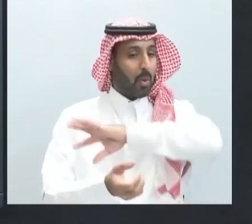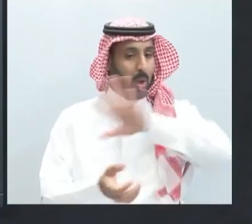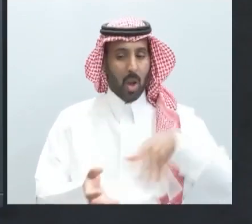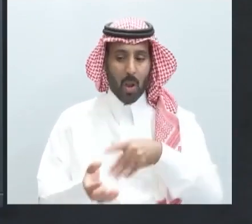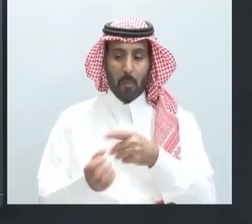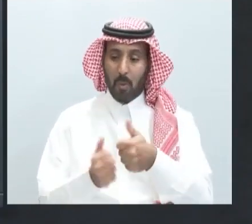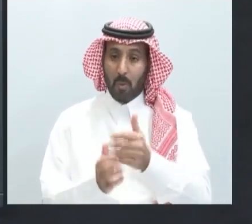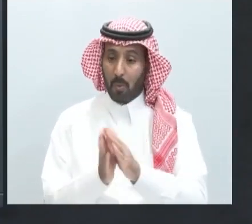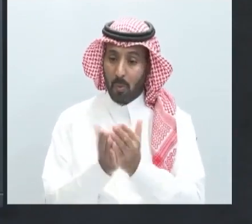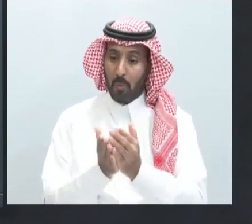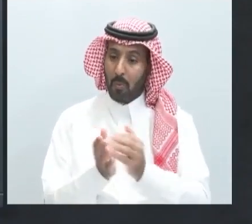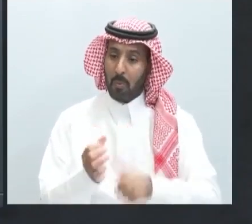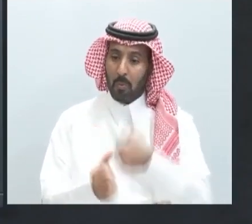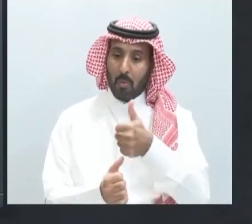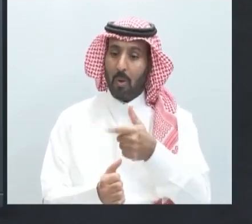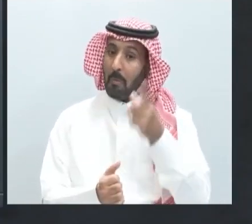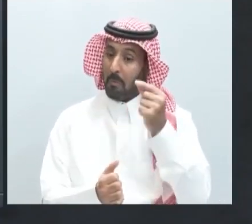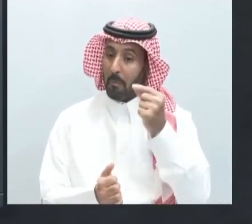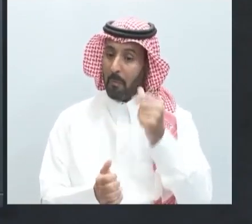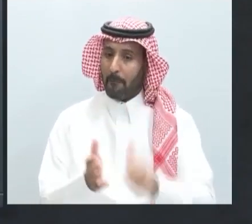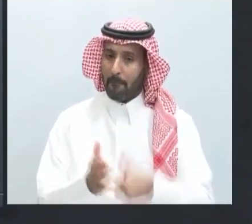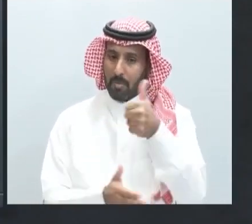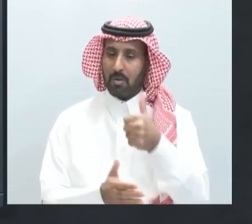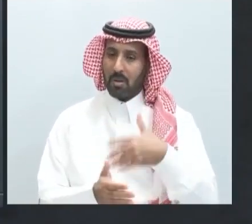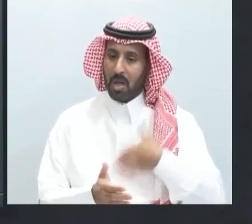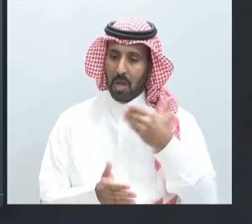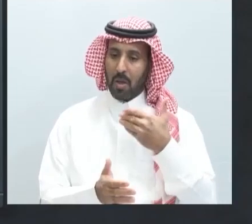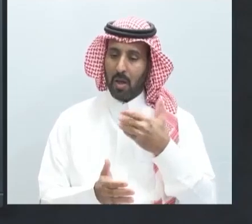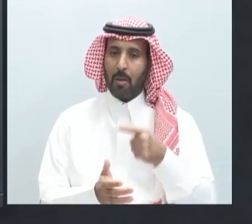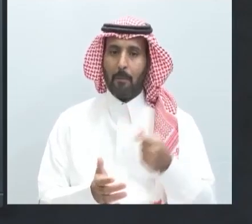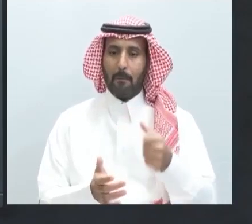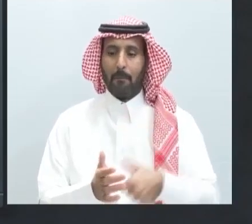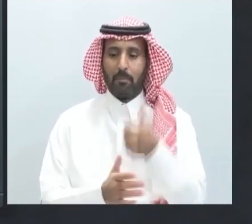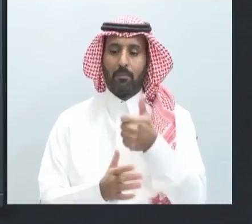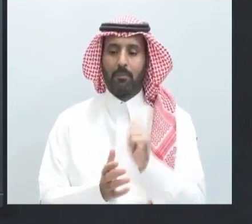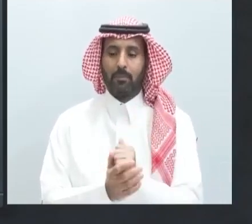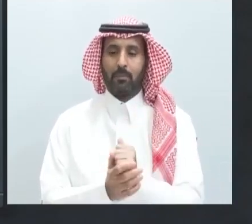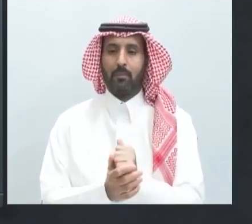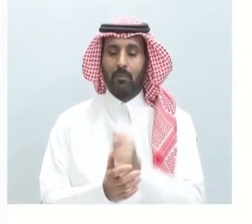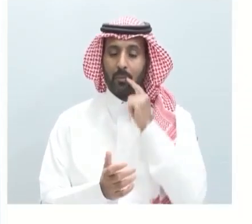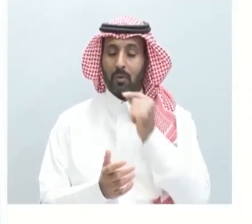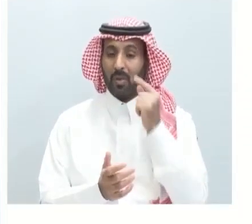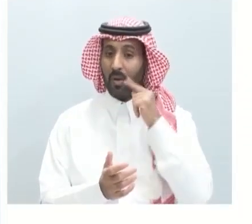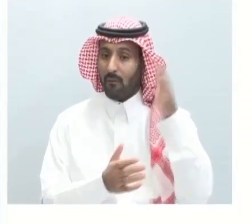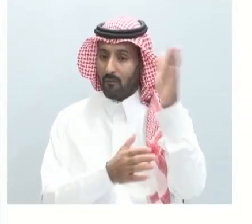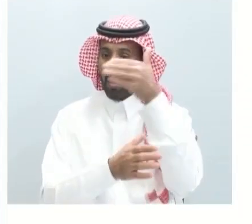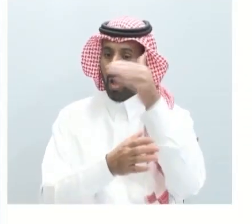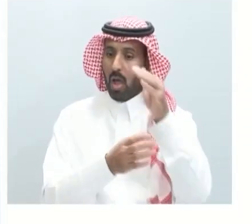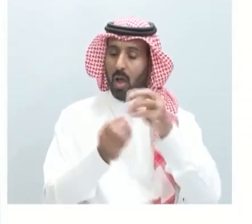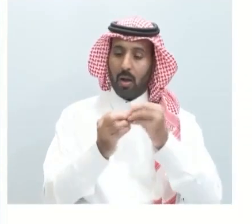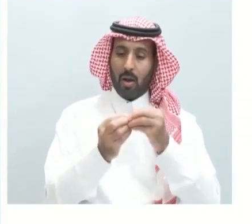subject with what I'm proud of myself here yes very good with flying